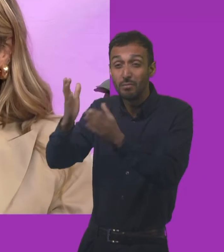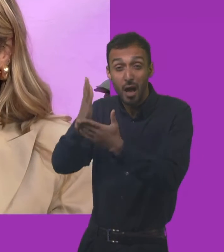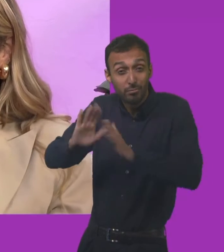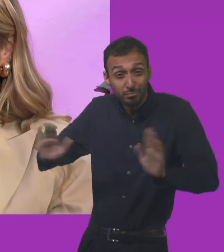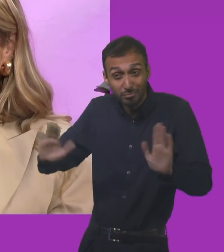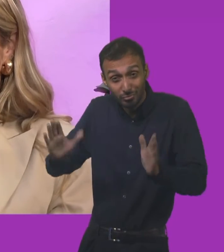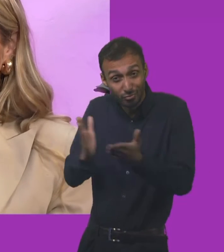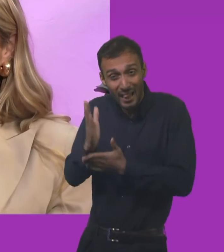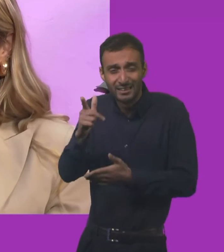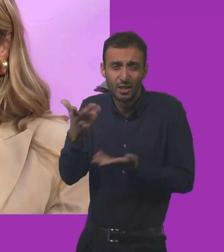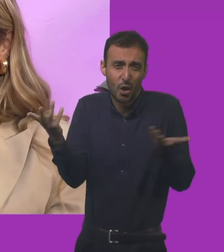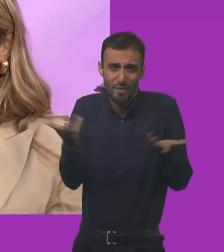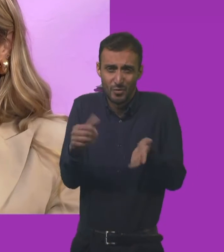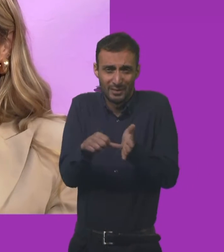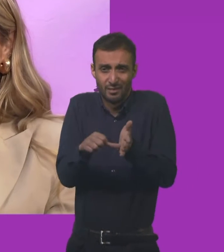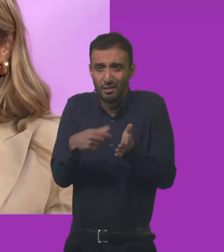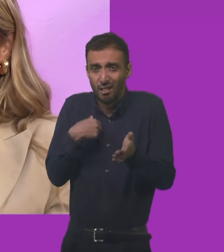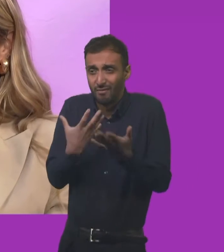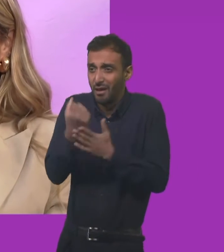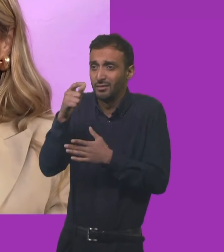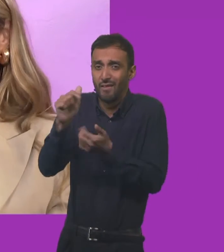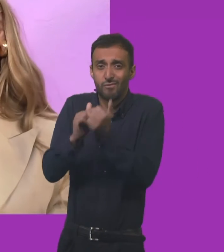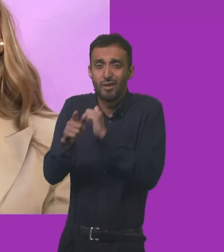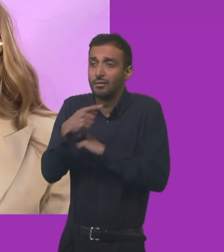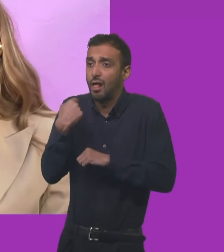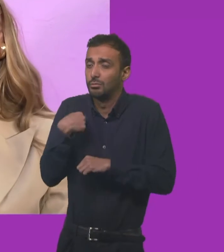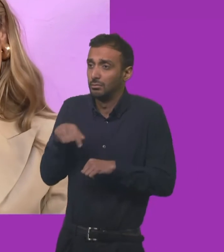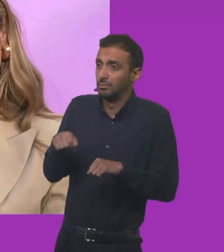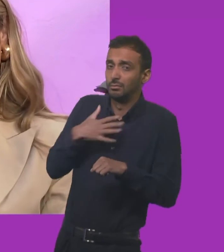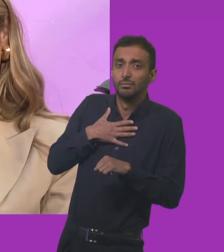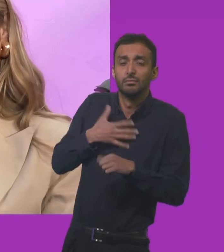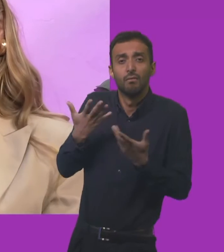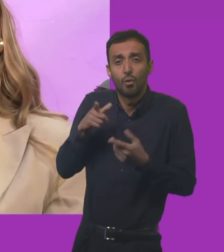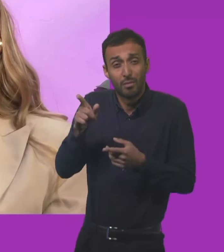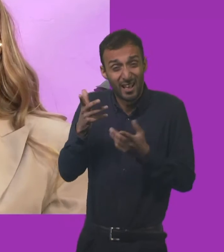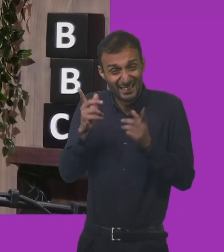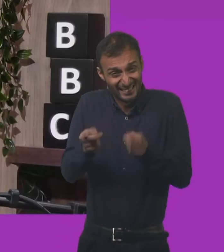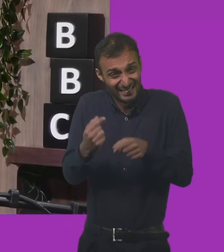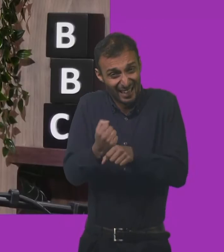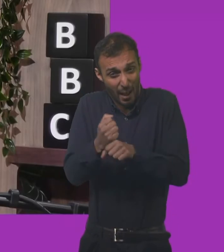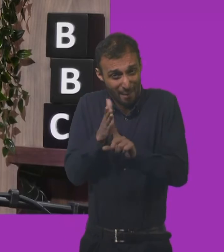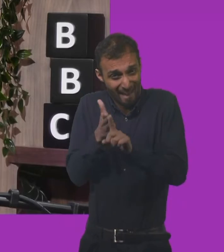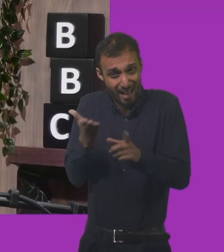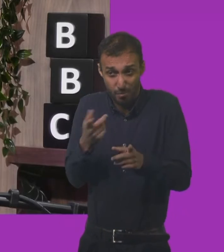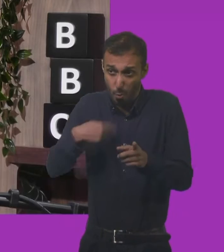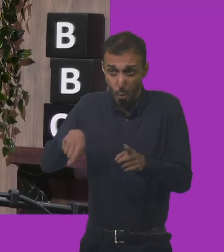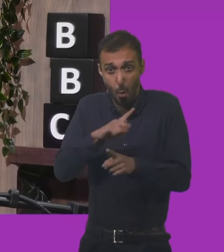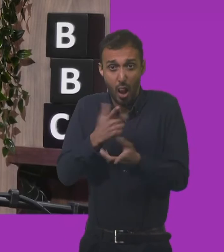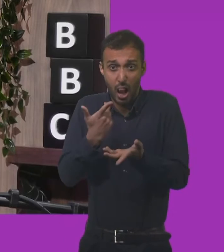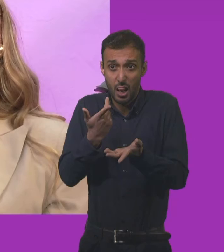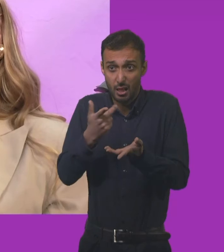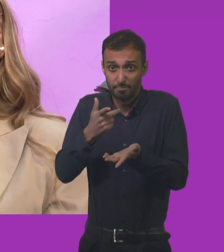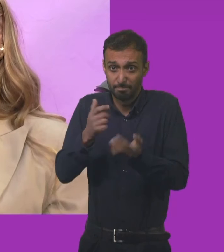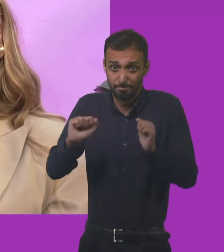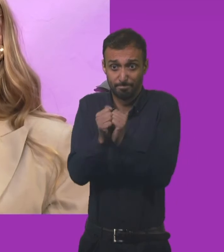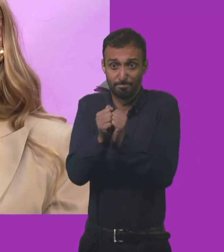friend's been lying to you. Like it is hard, but it's the game, and we all signed ourselves up to a game. So, and have you any regrets?